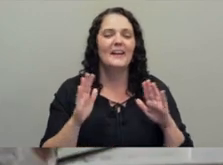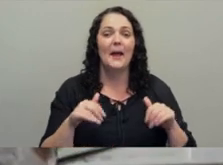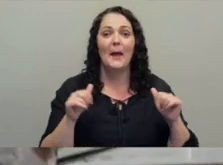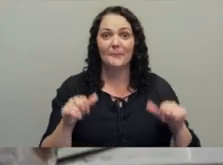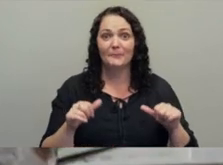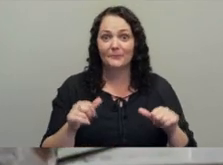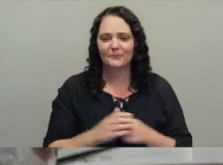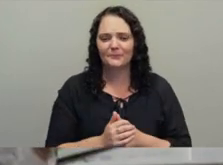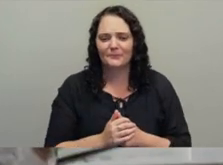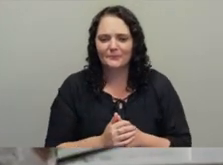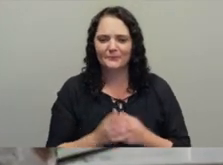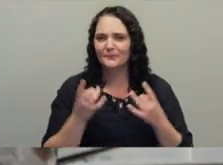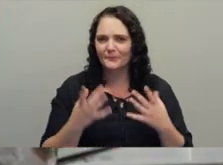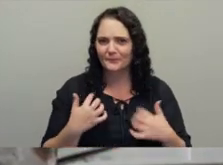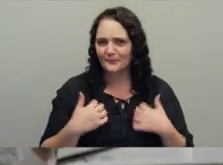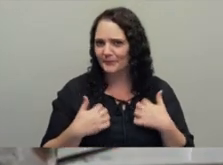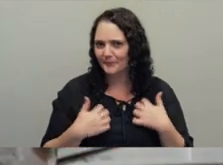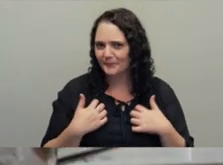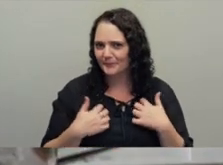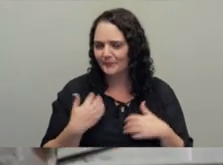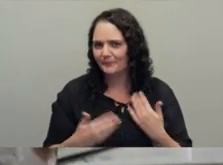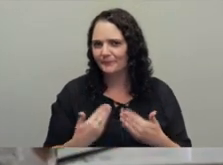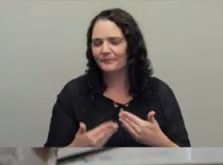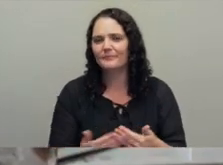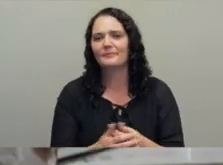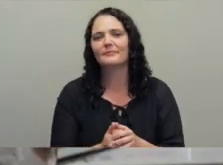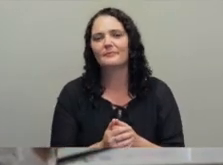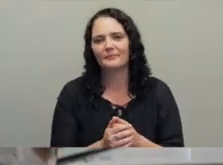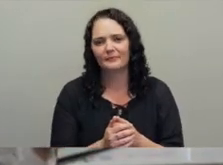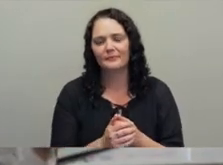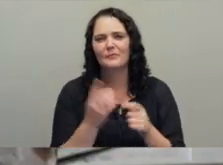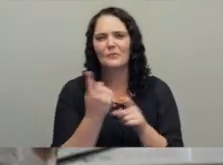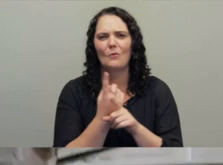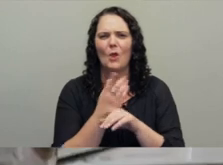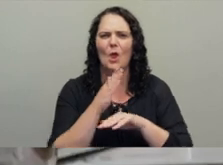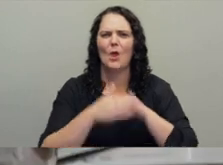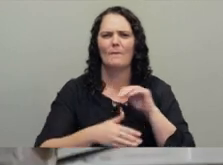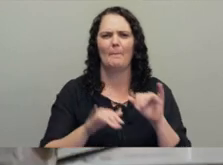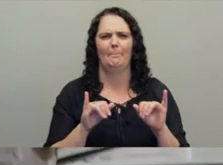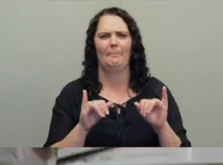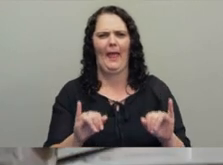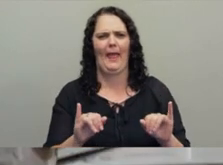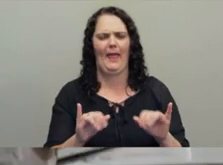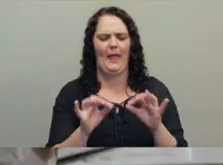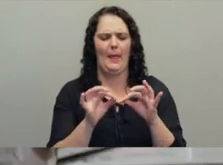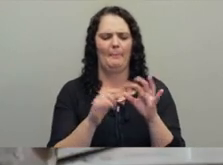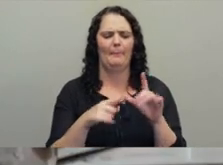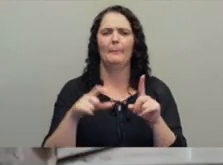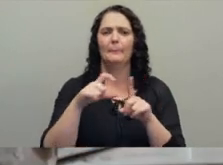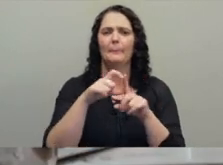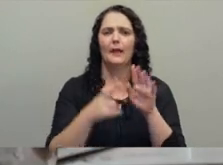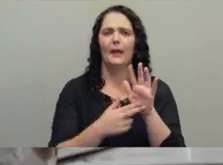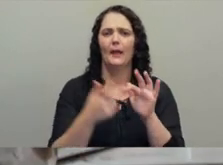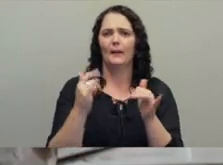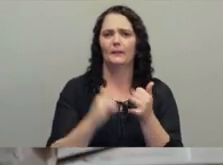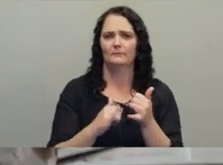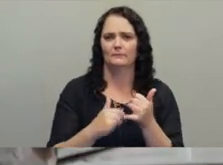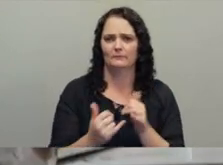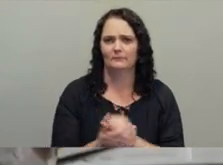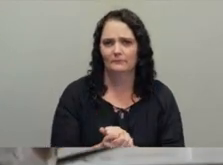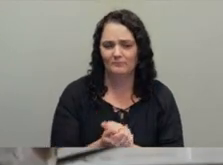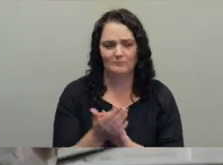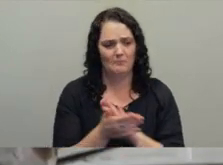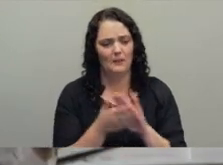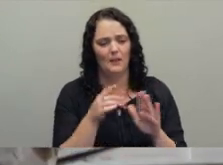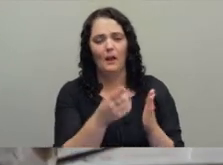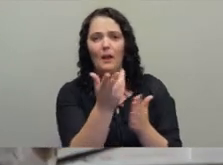y'all. Okay, now let's get into it. First things first, we're going to talk about badness today and what makes bad